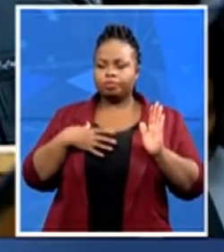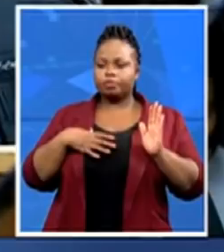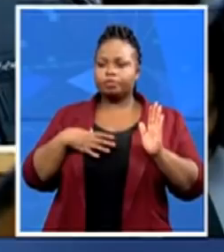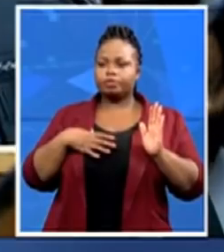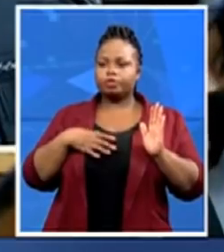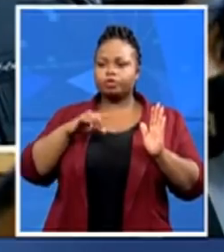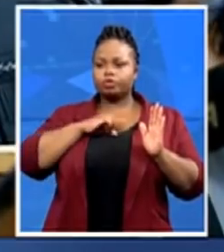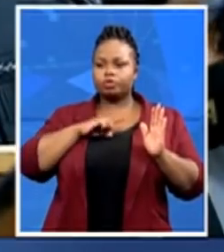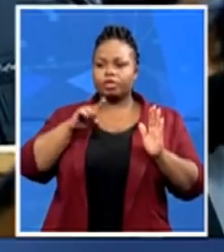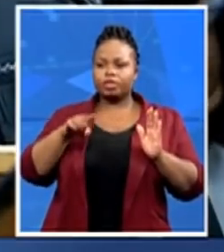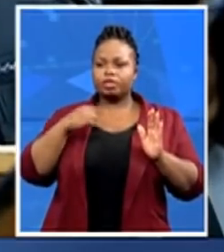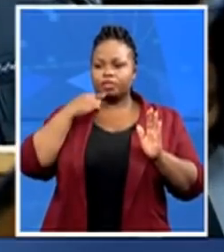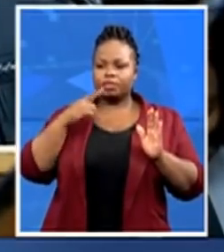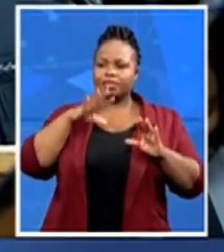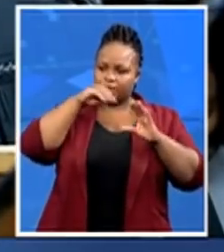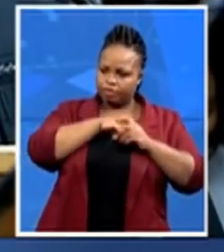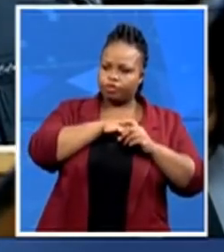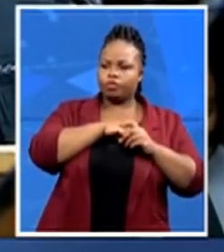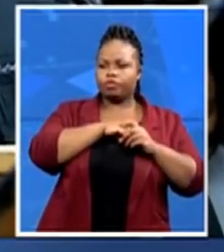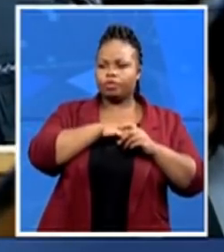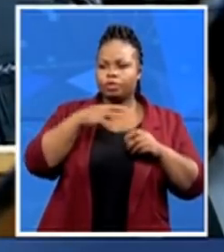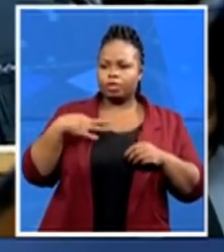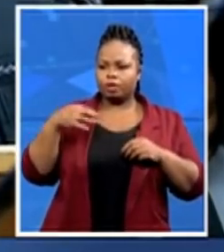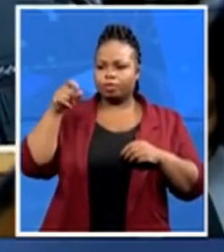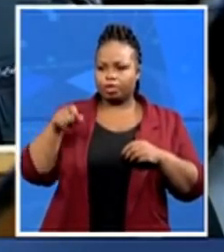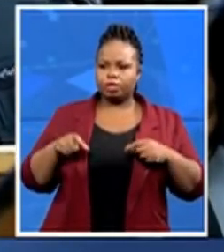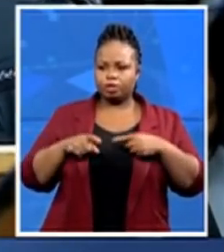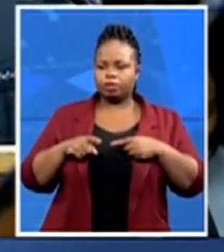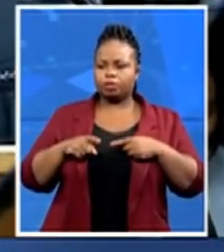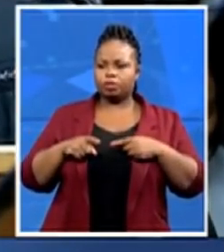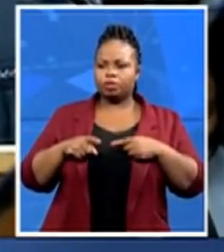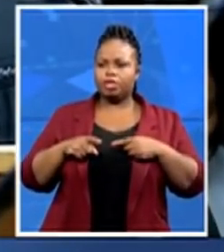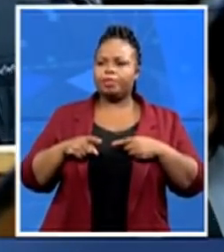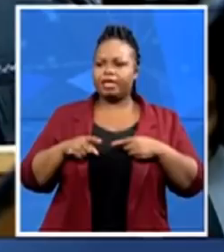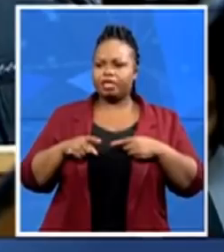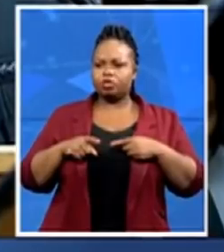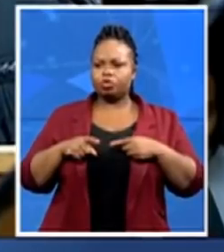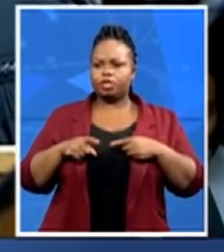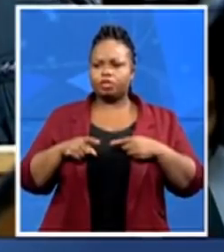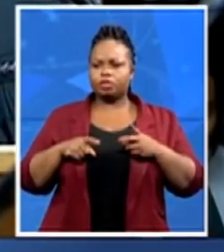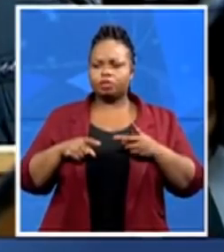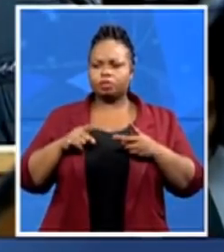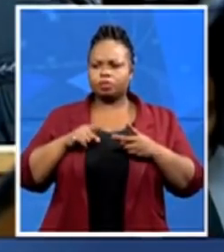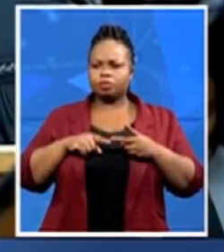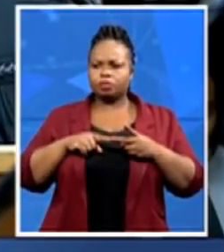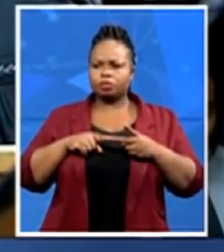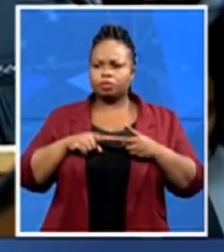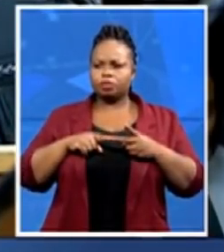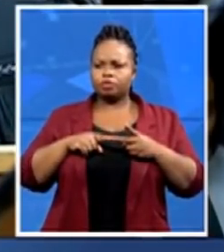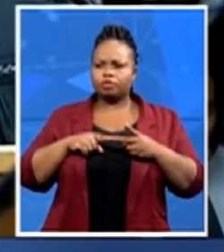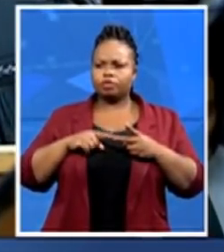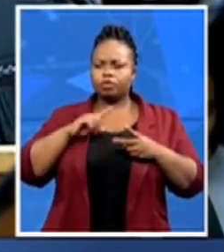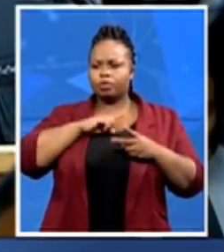was committed in a very short period of roughly 3.5 years, from October 2011 to